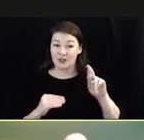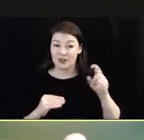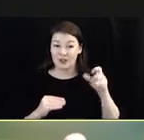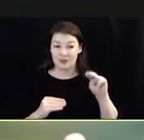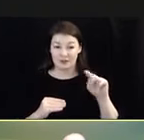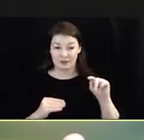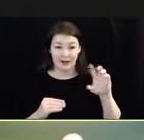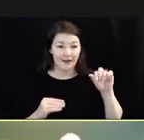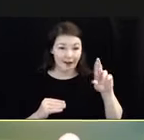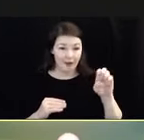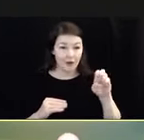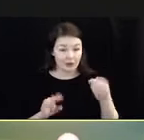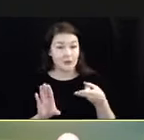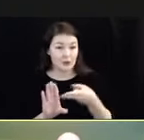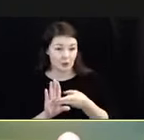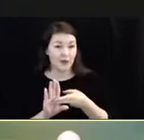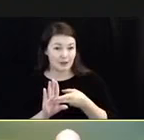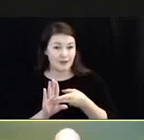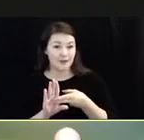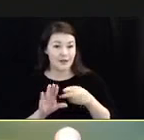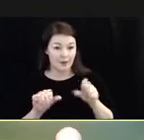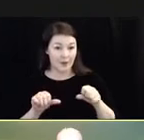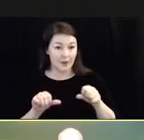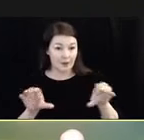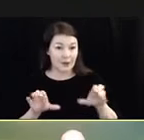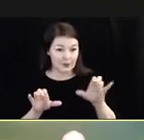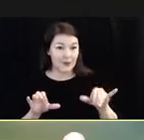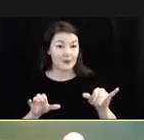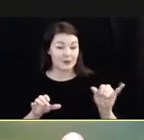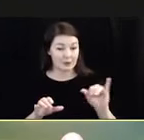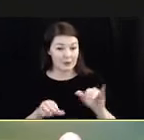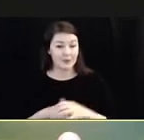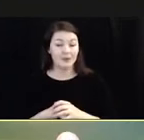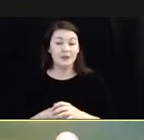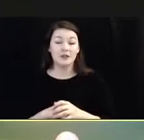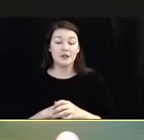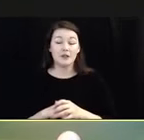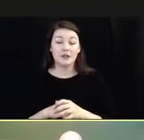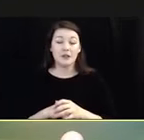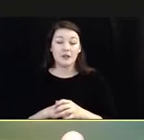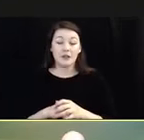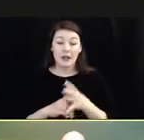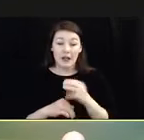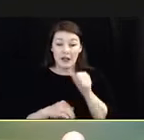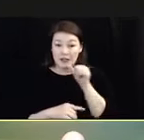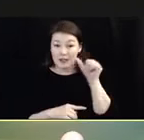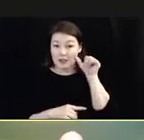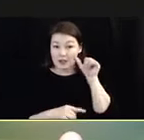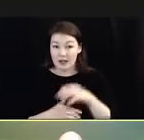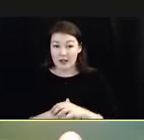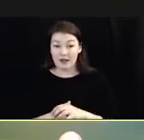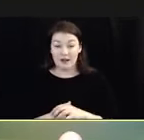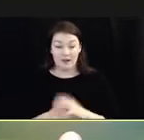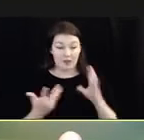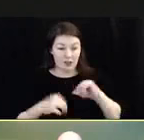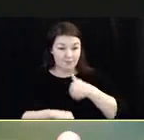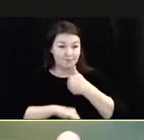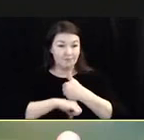this effort. And then we have infusion centers and mobile providers. Additionally, yesterday, we launched